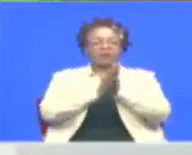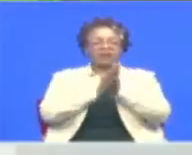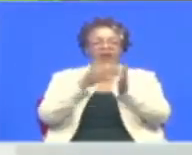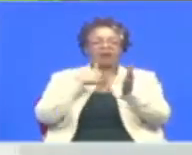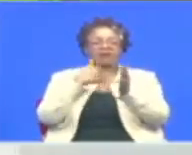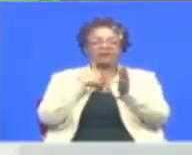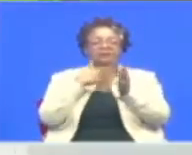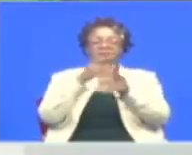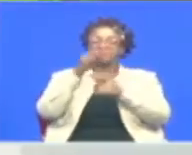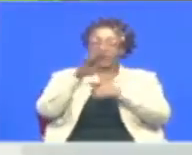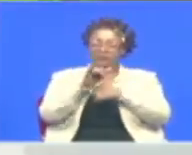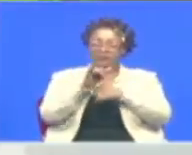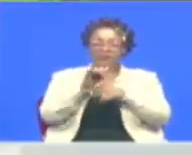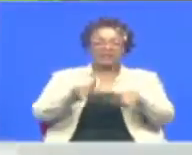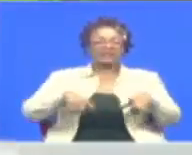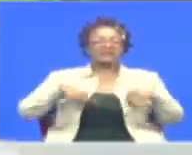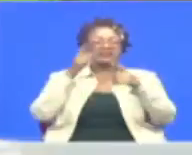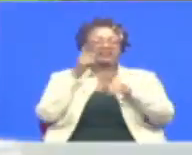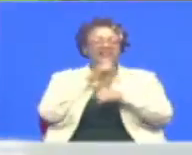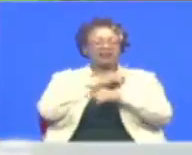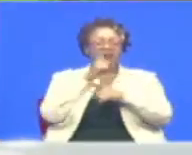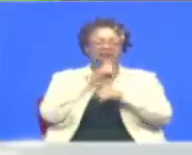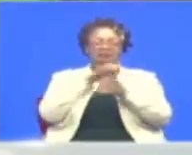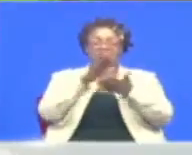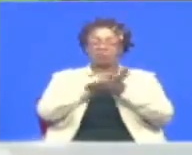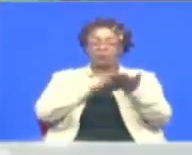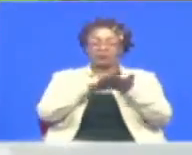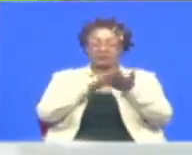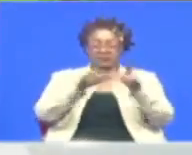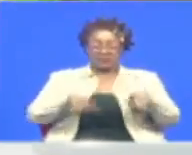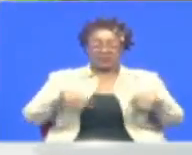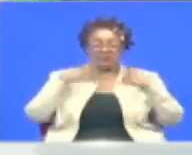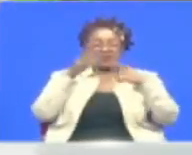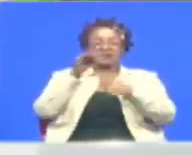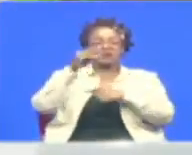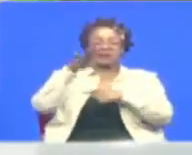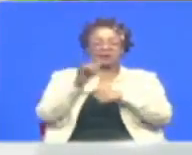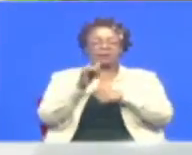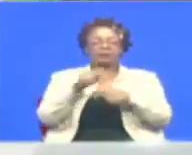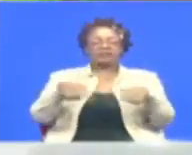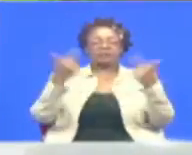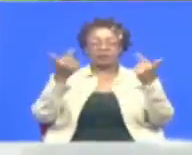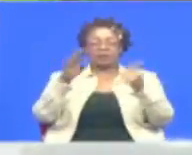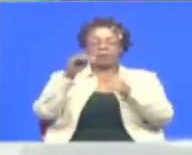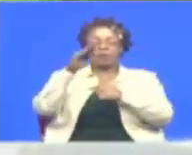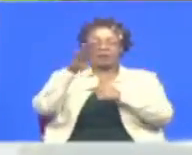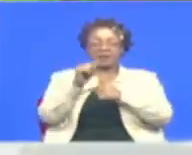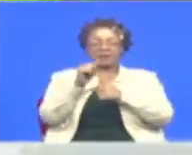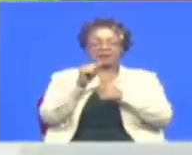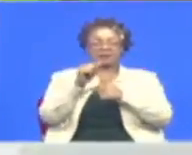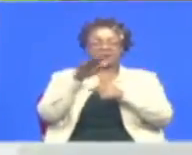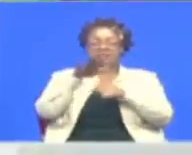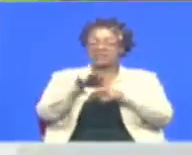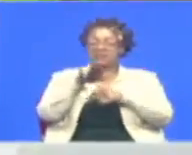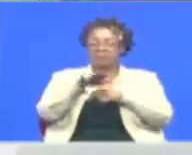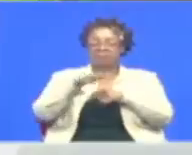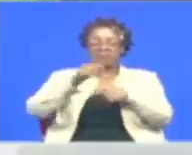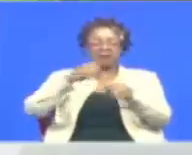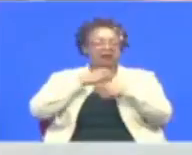she is living in a tough spot since she lives here in Kirinyaga County on the disputed Mwea settlement scheme and fears remaining